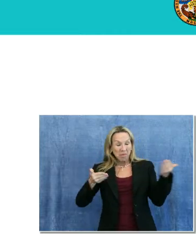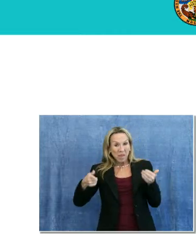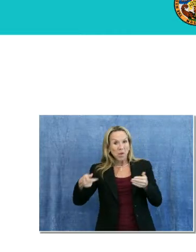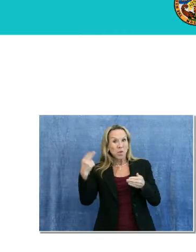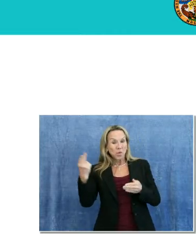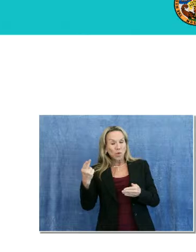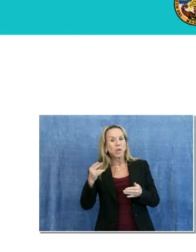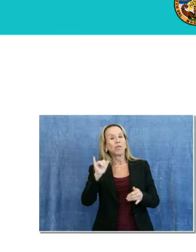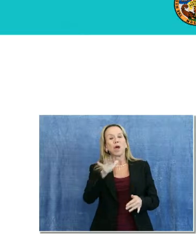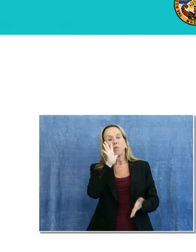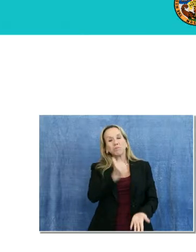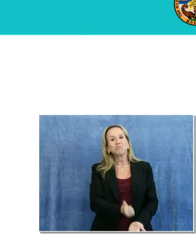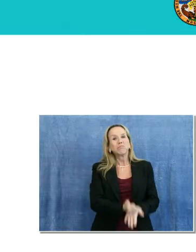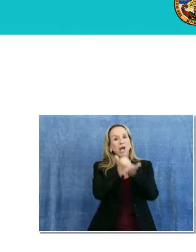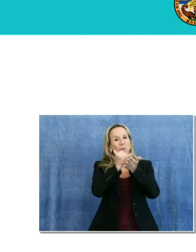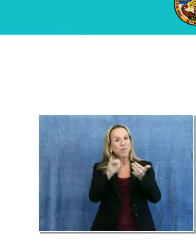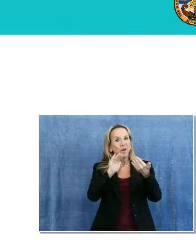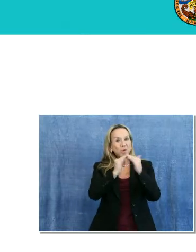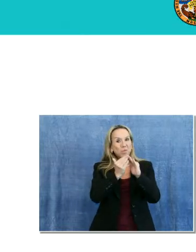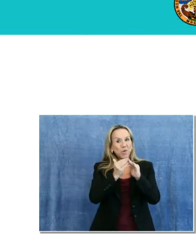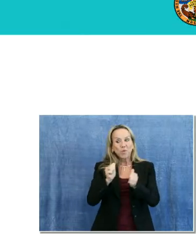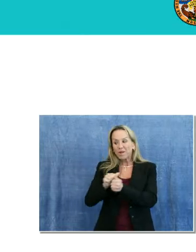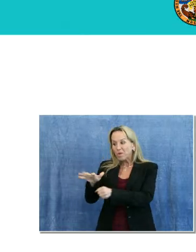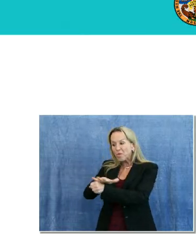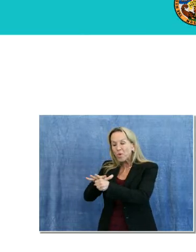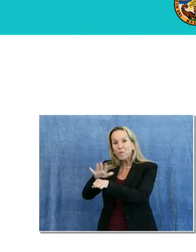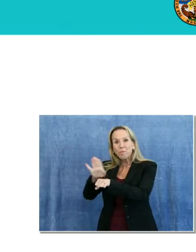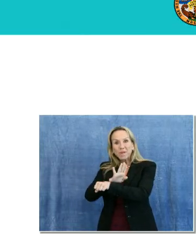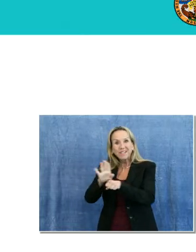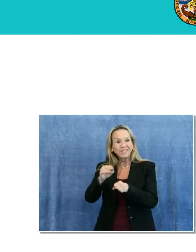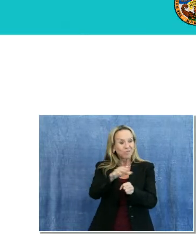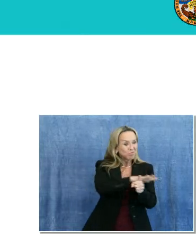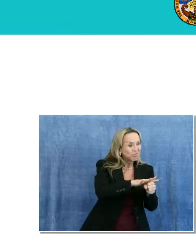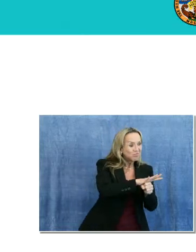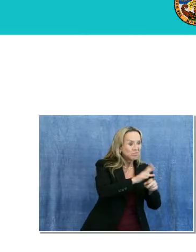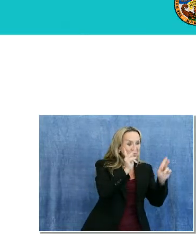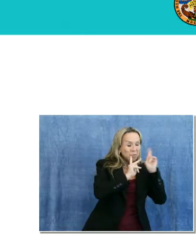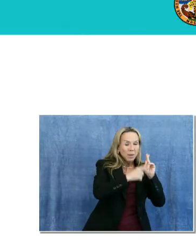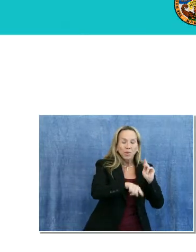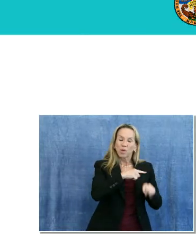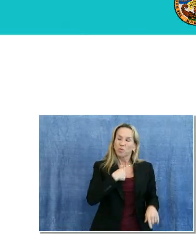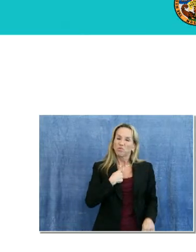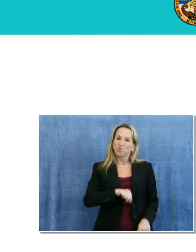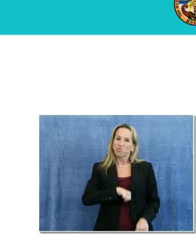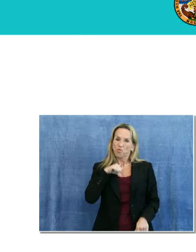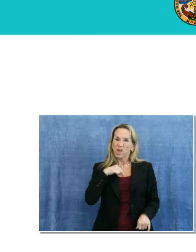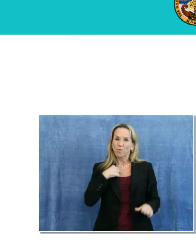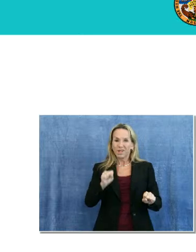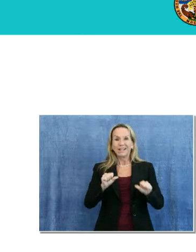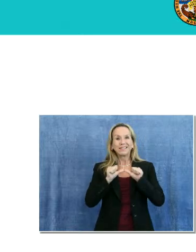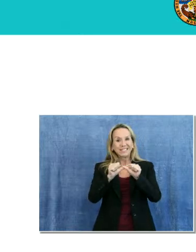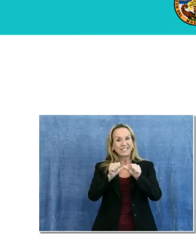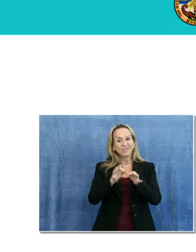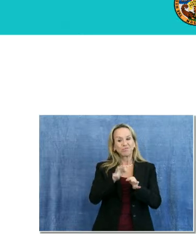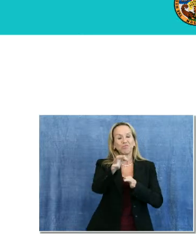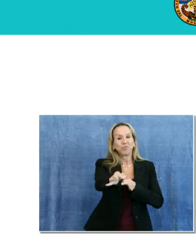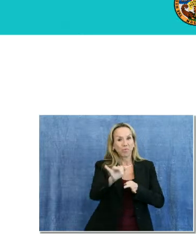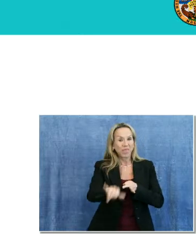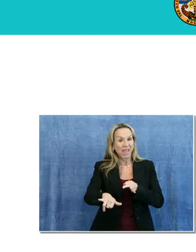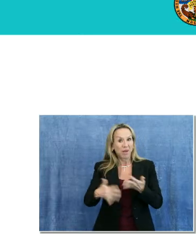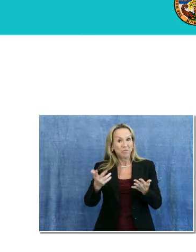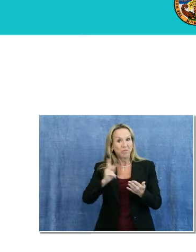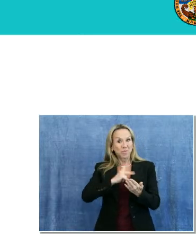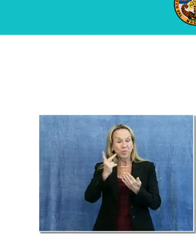as local businesses, and we are proud to be able to continue and expand it. Our Aging and